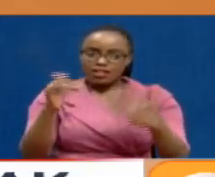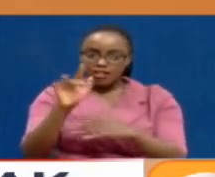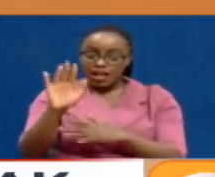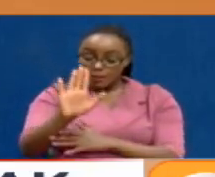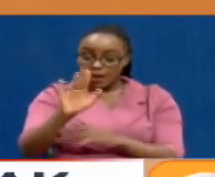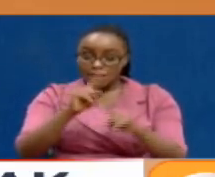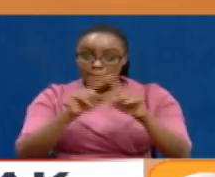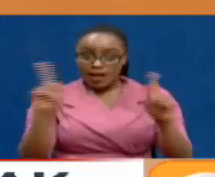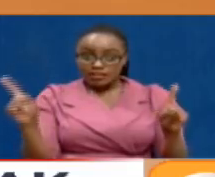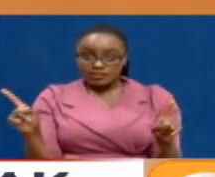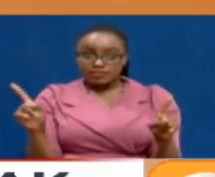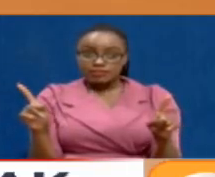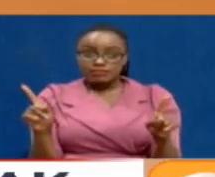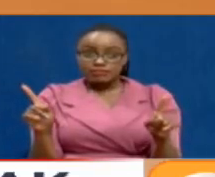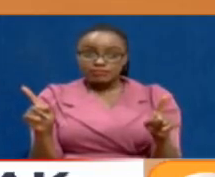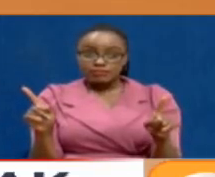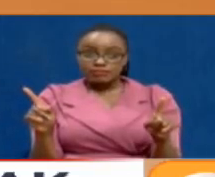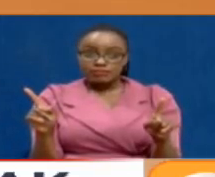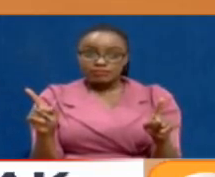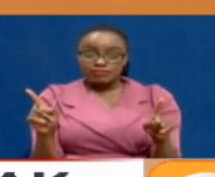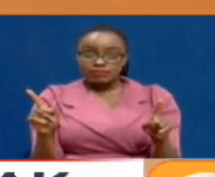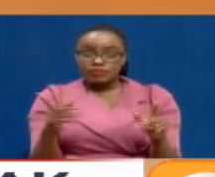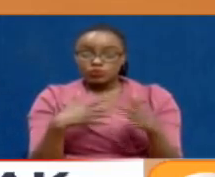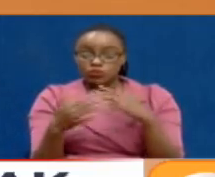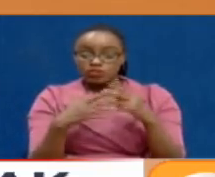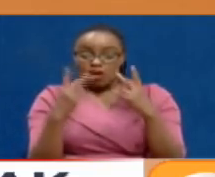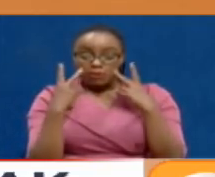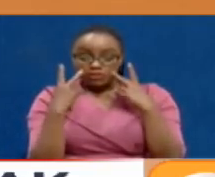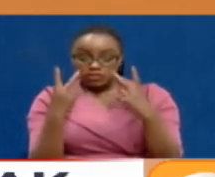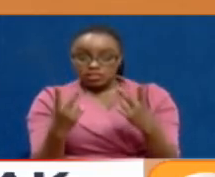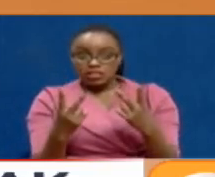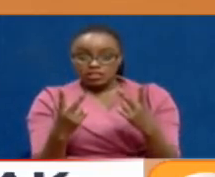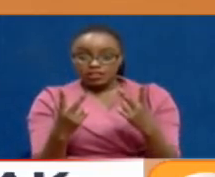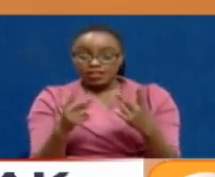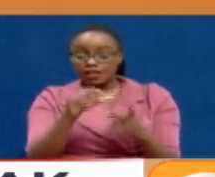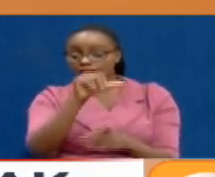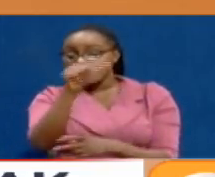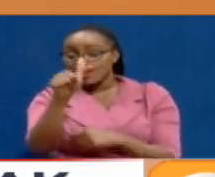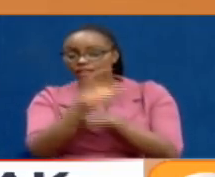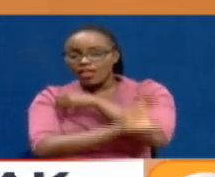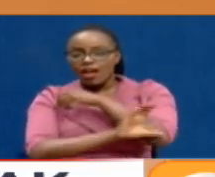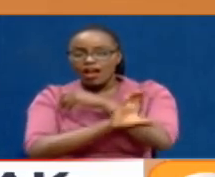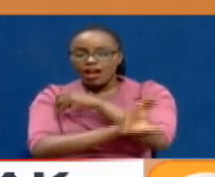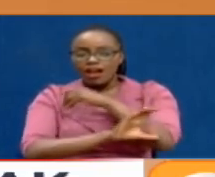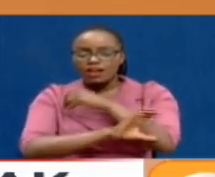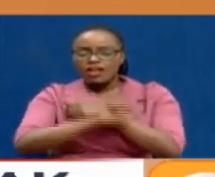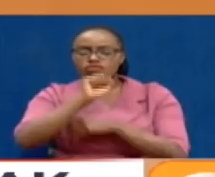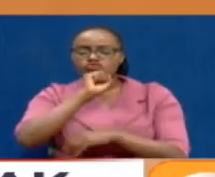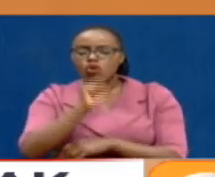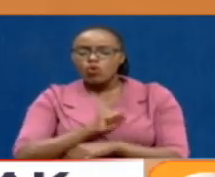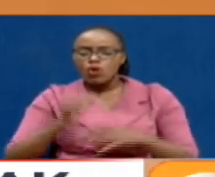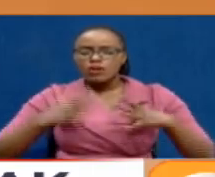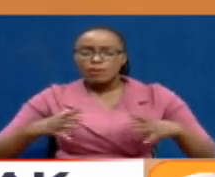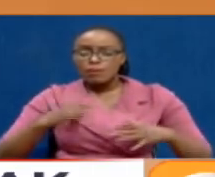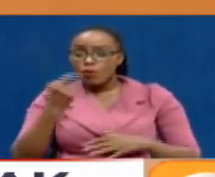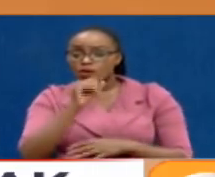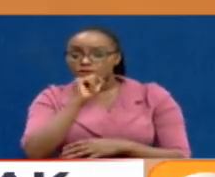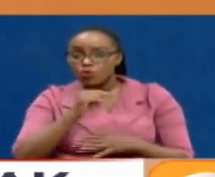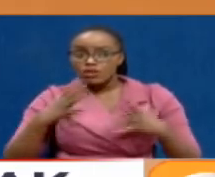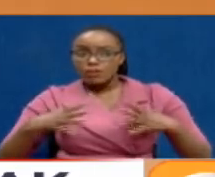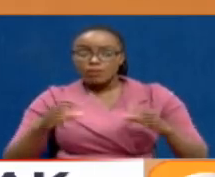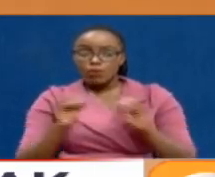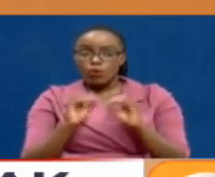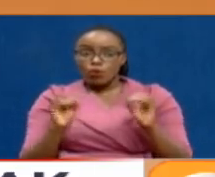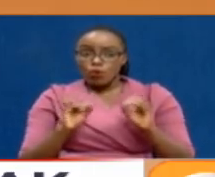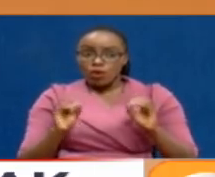But what has been seen in other countries are the elderly people, and not just elderly people, but